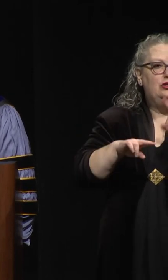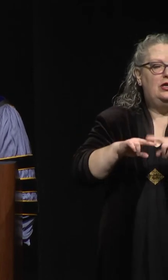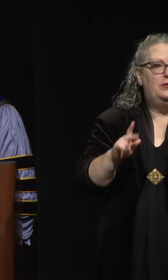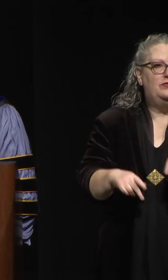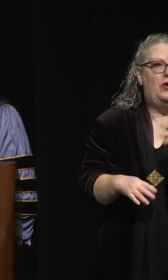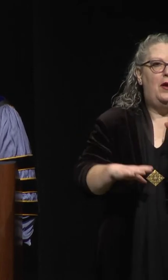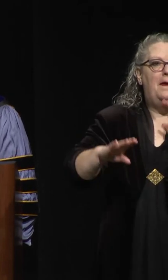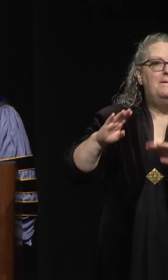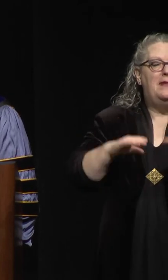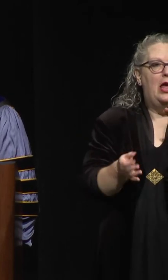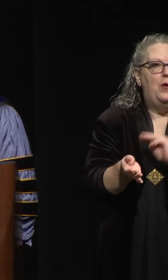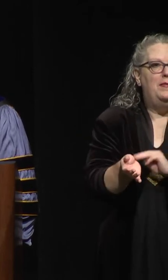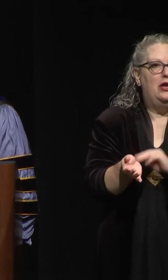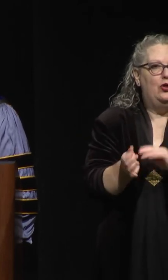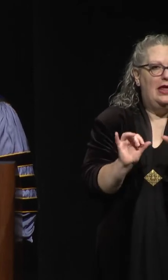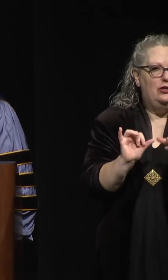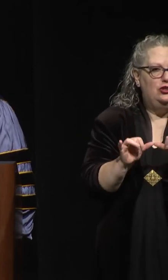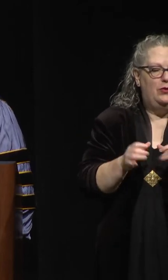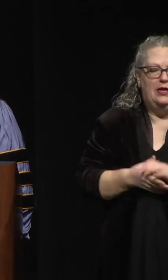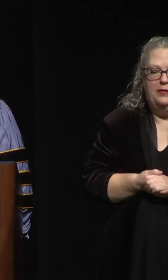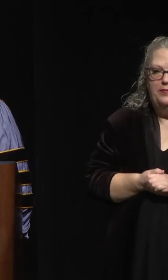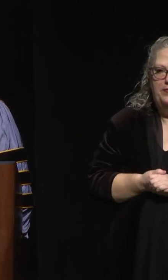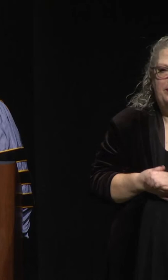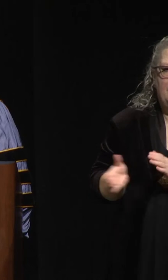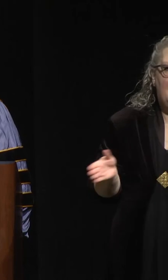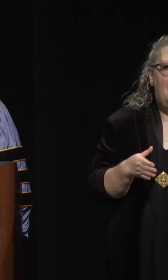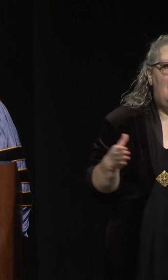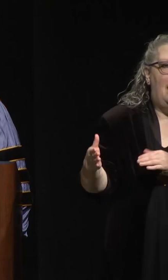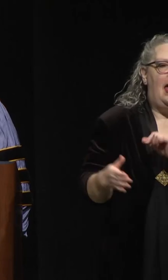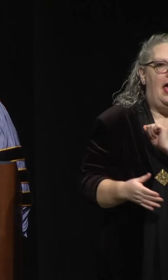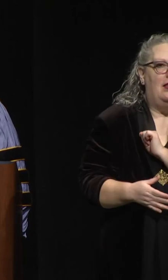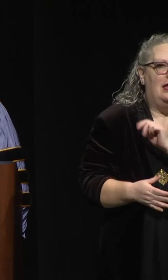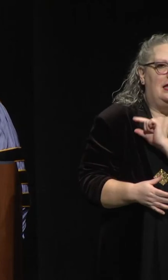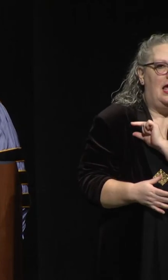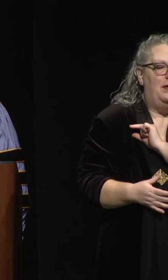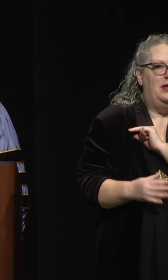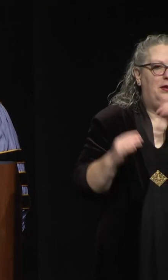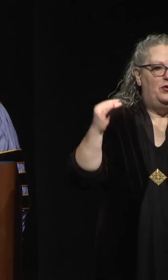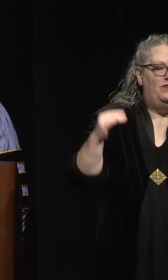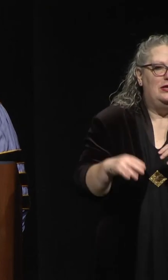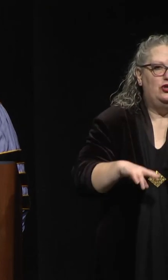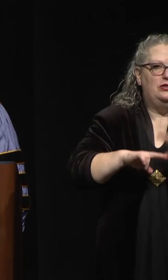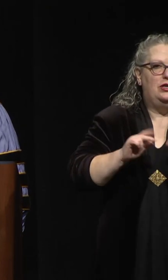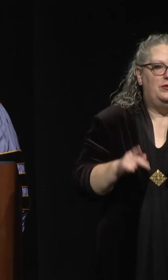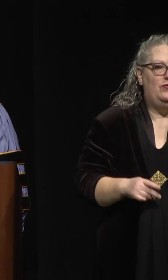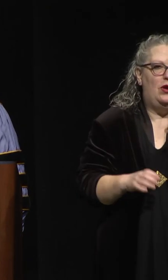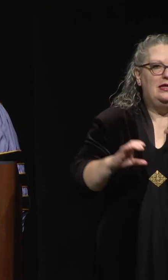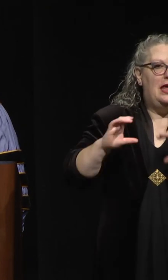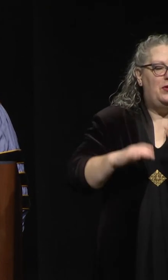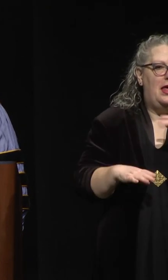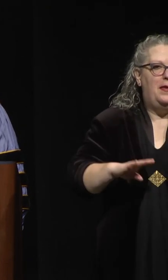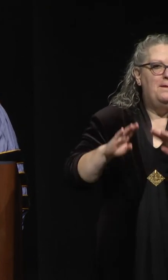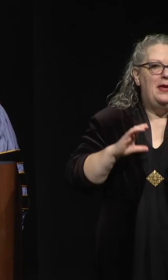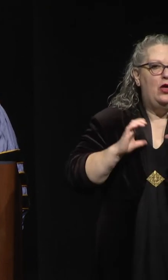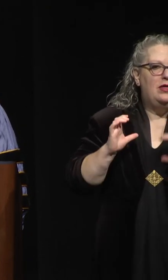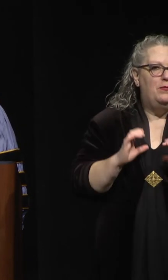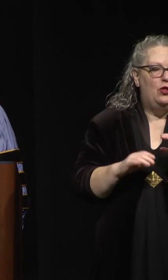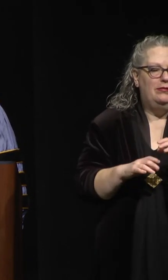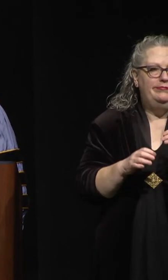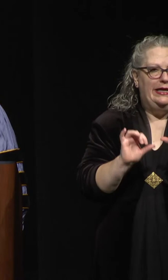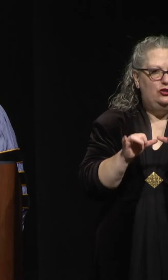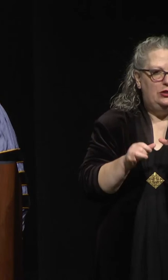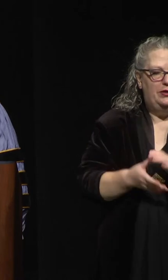of biomedical engineering, Alan Guyman, professor and chair of chemical and biochemical